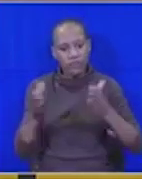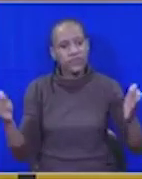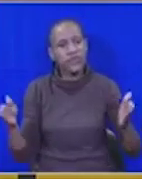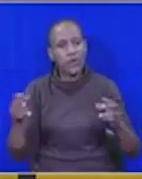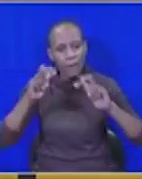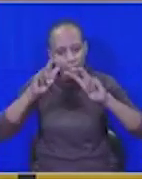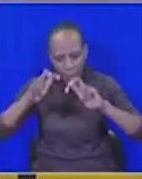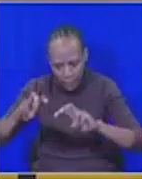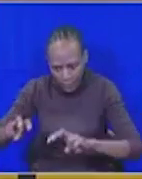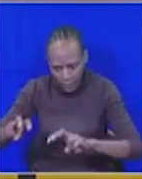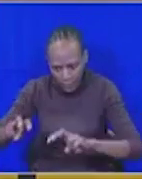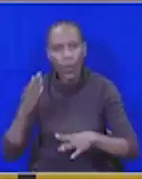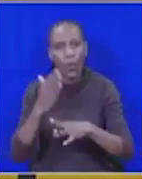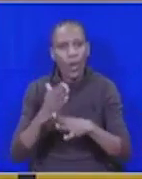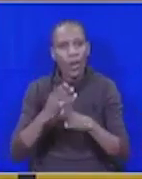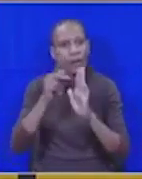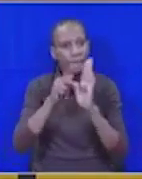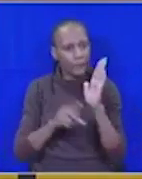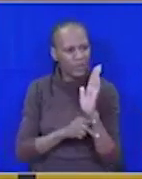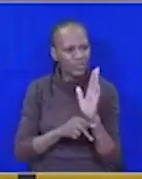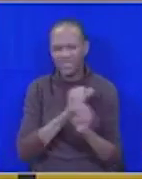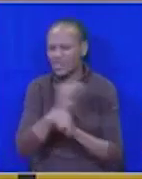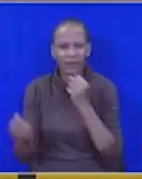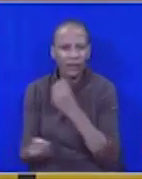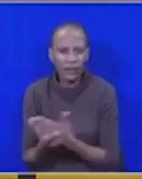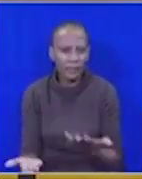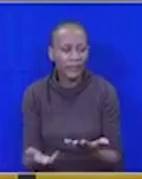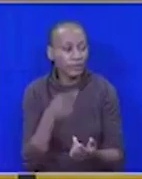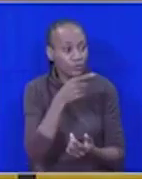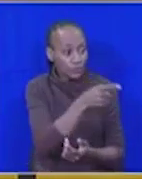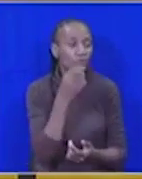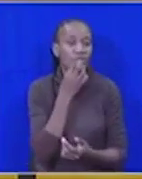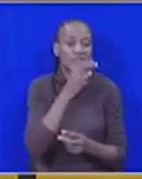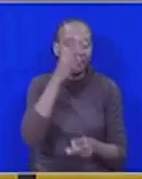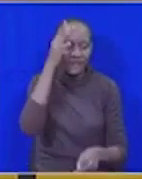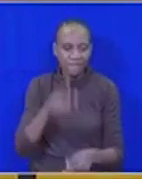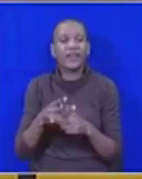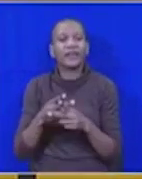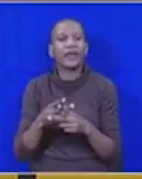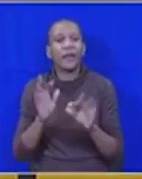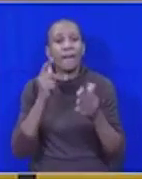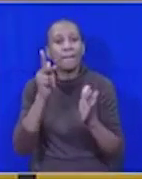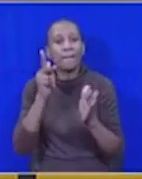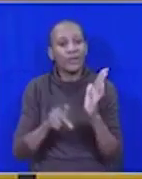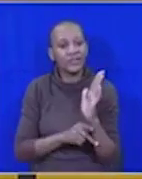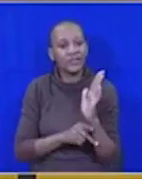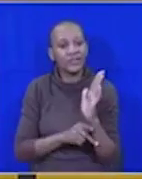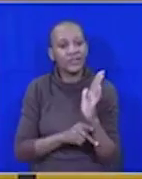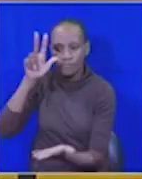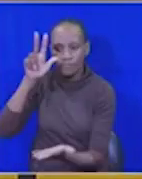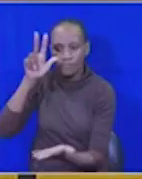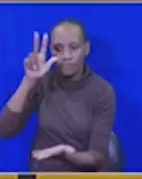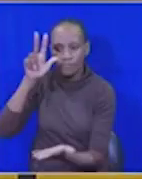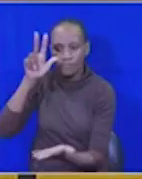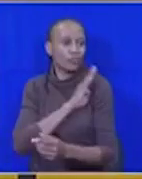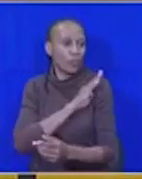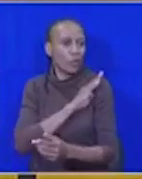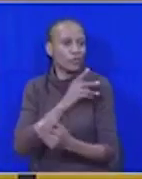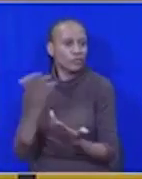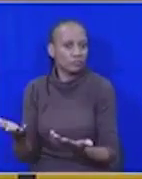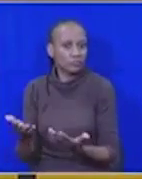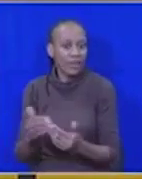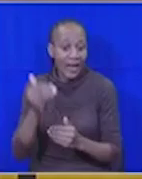did not happen. Indeed, by your own admission, the final editorial policy was presented and approved by the SABC board following